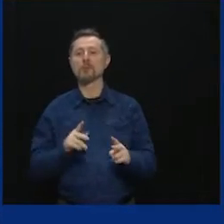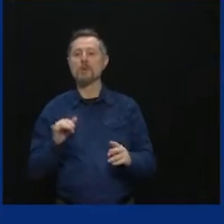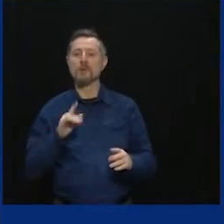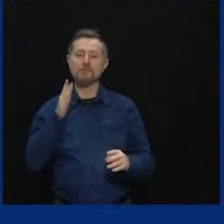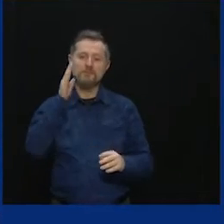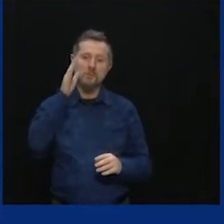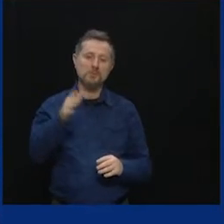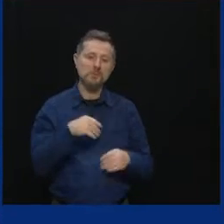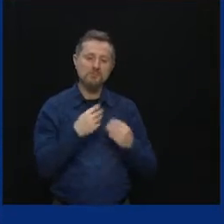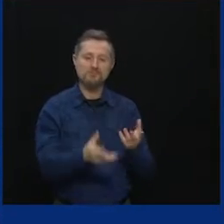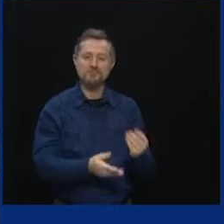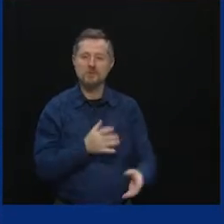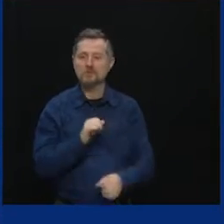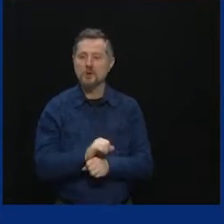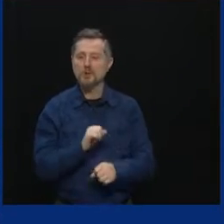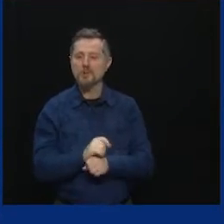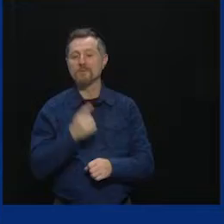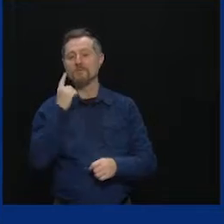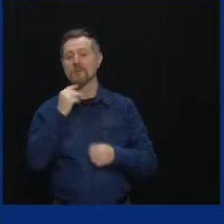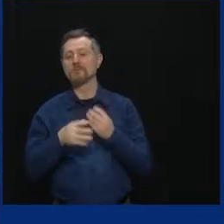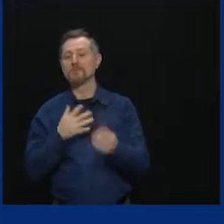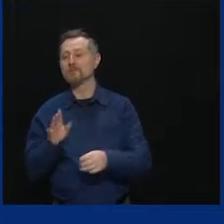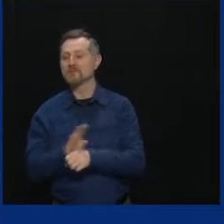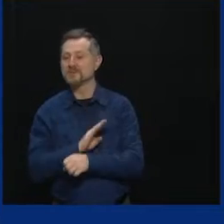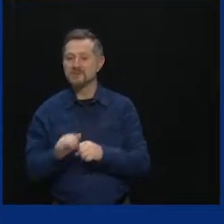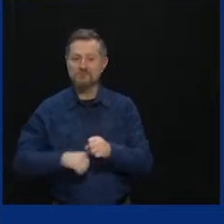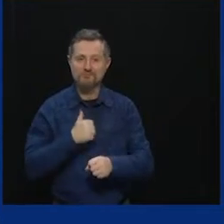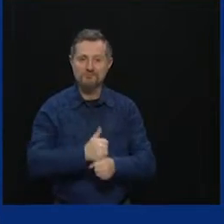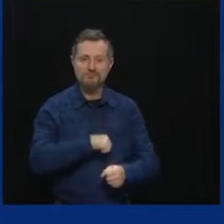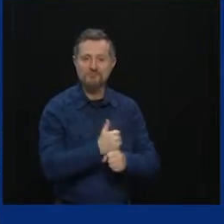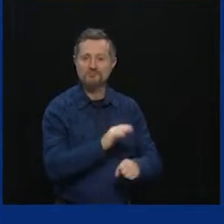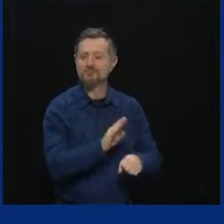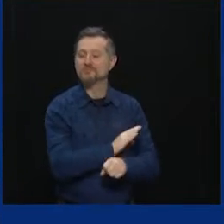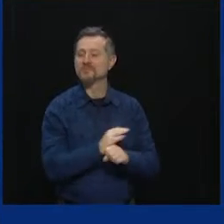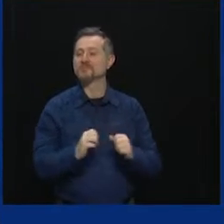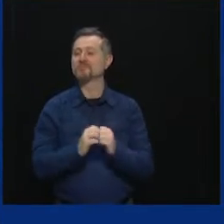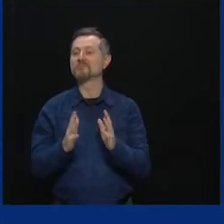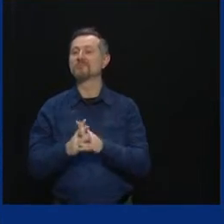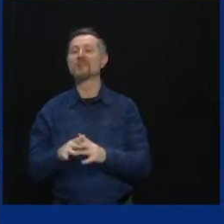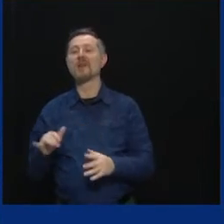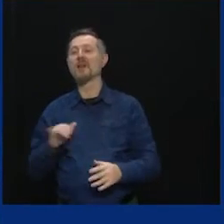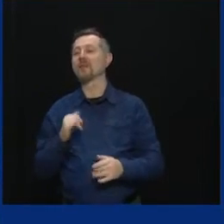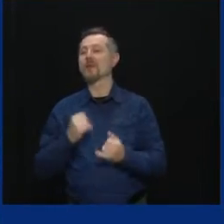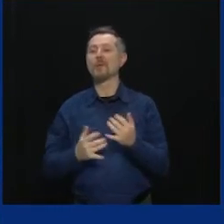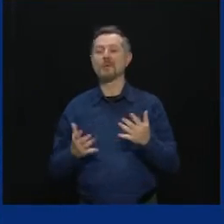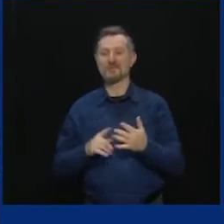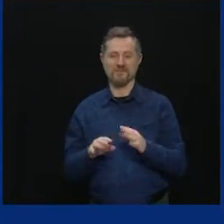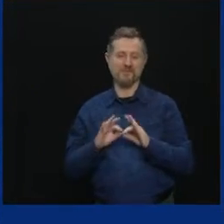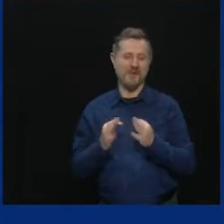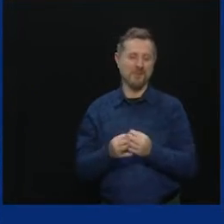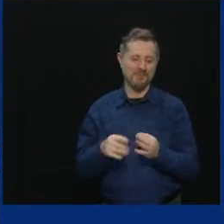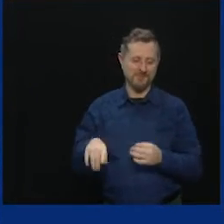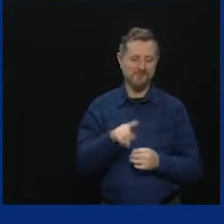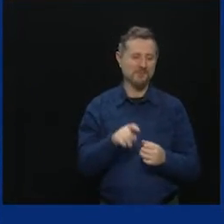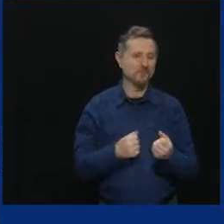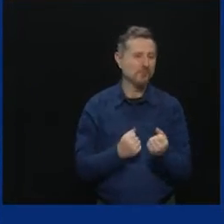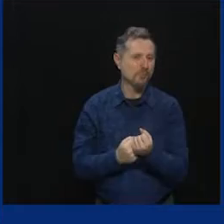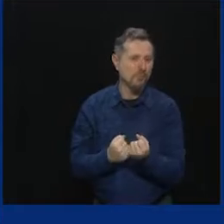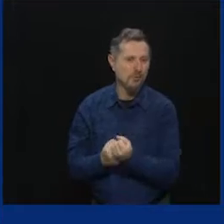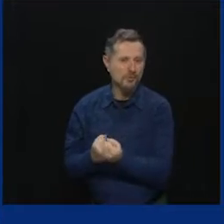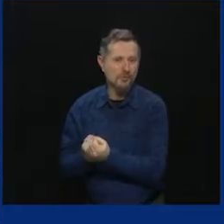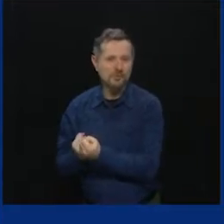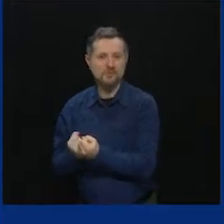and entrepreneurship. And then finally, we need the family supports, because oftentimes we're talking about